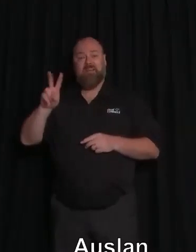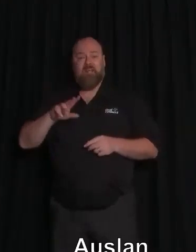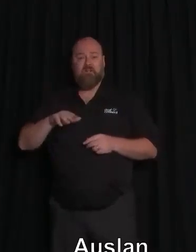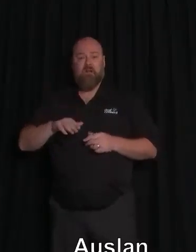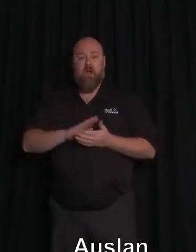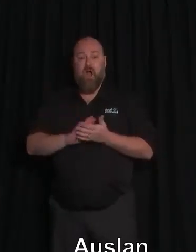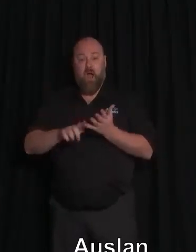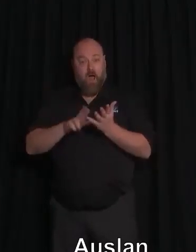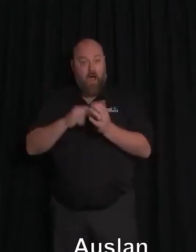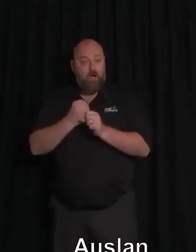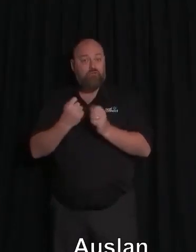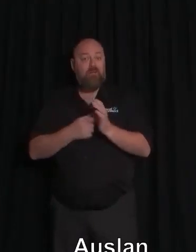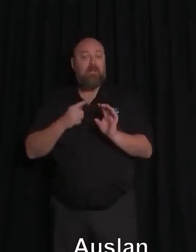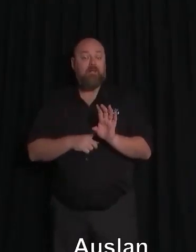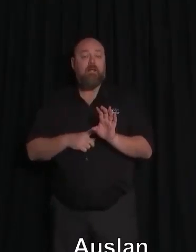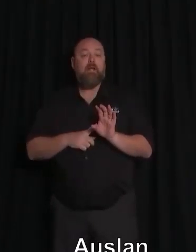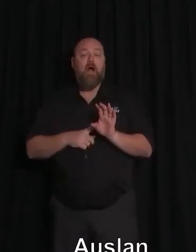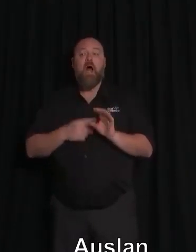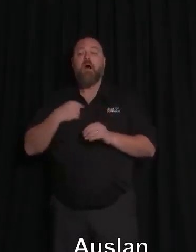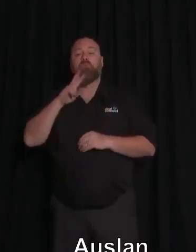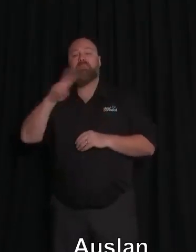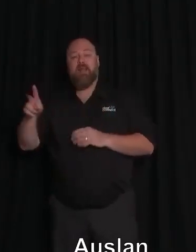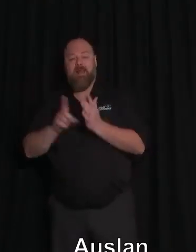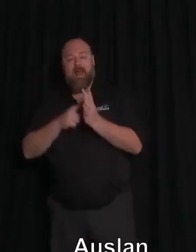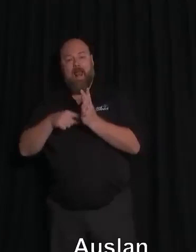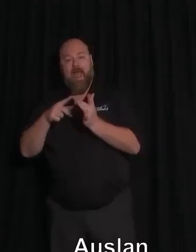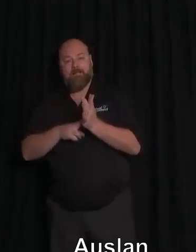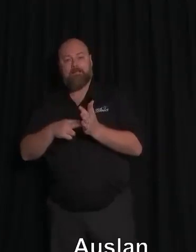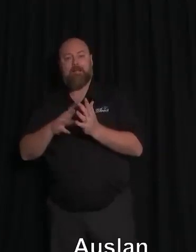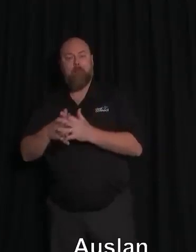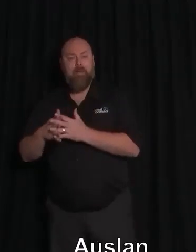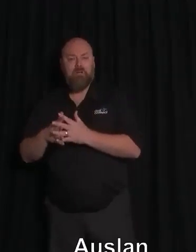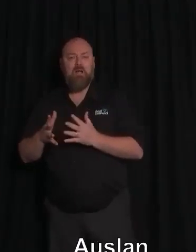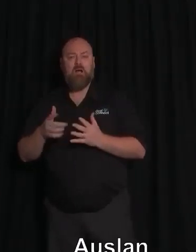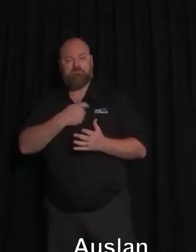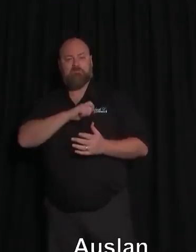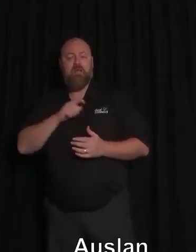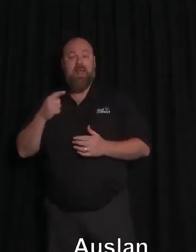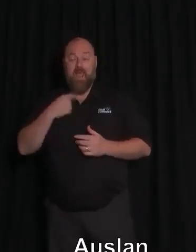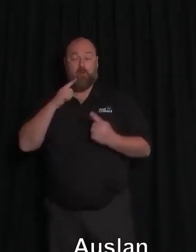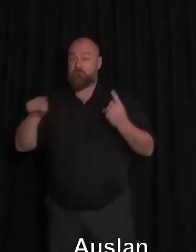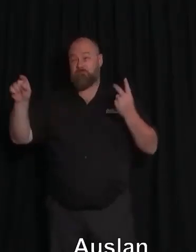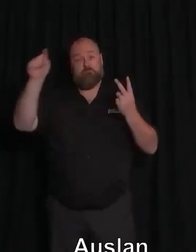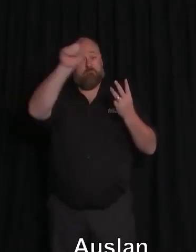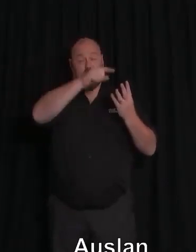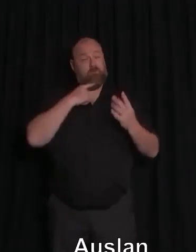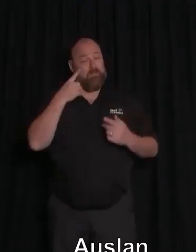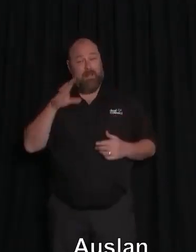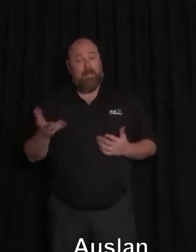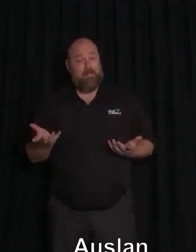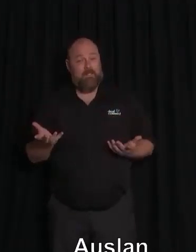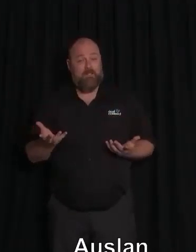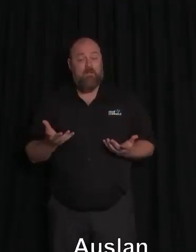in Latin America, and in many, many other world regions. And